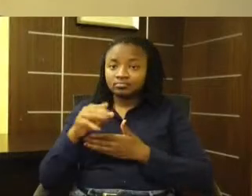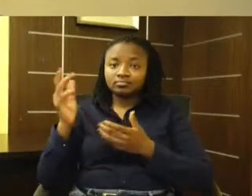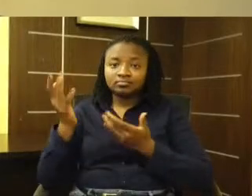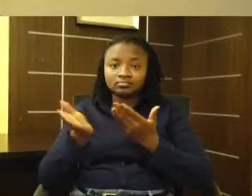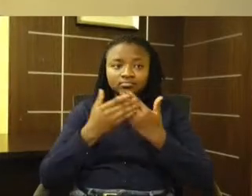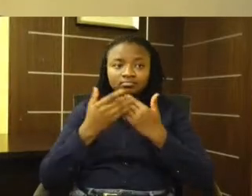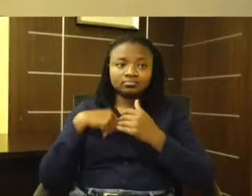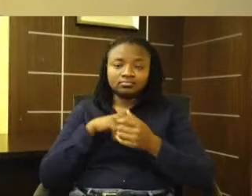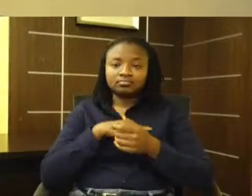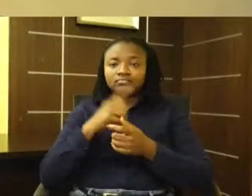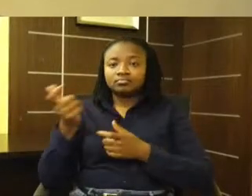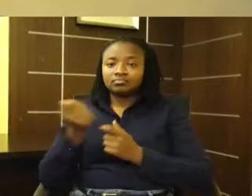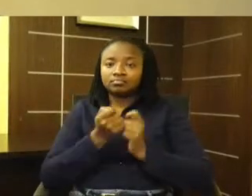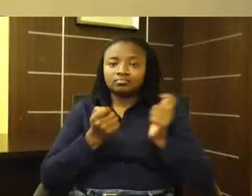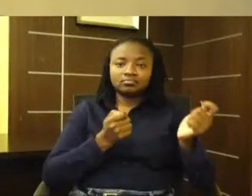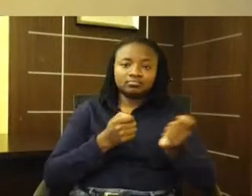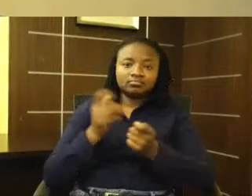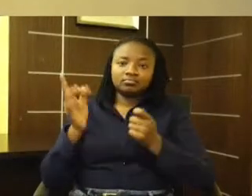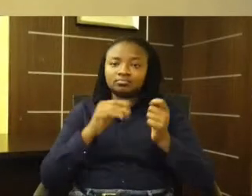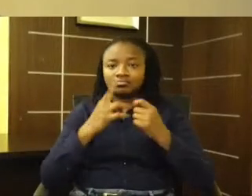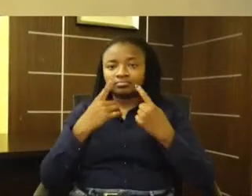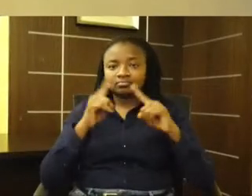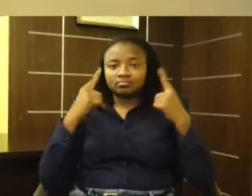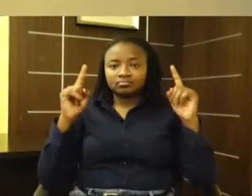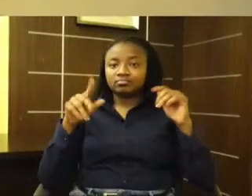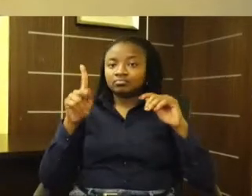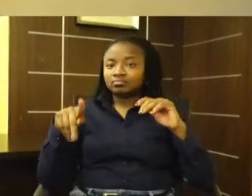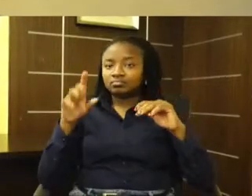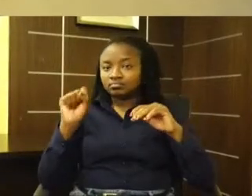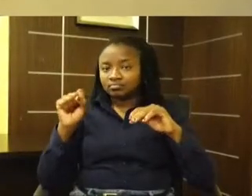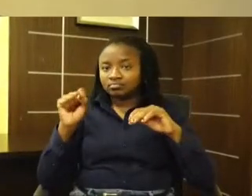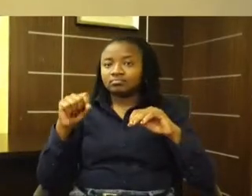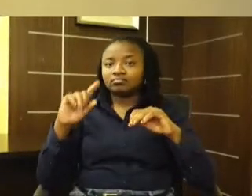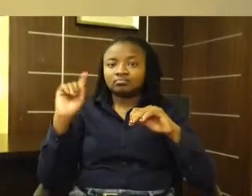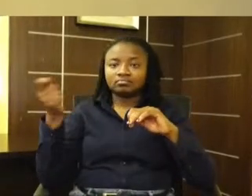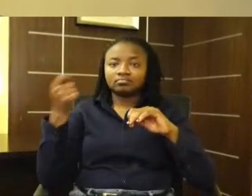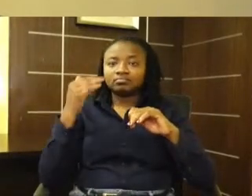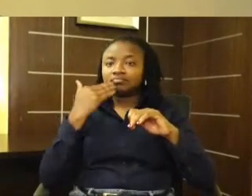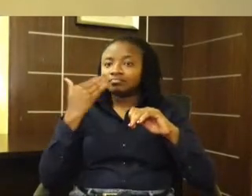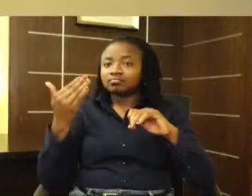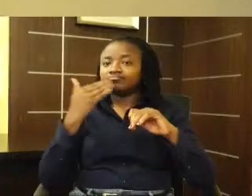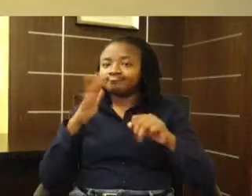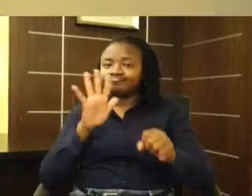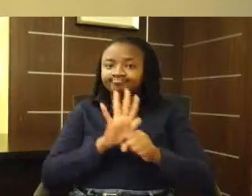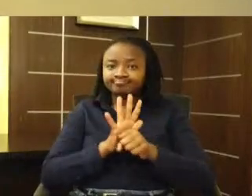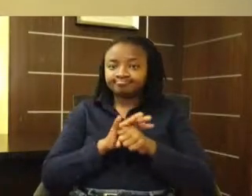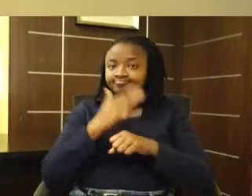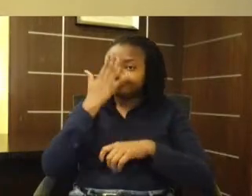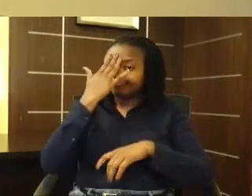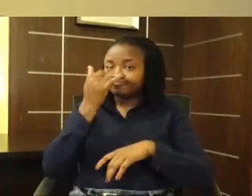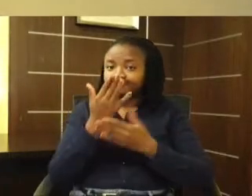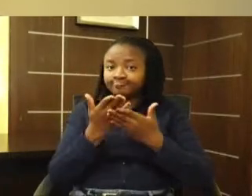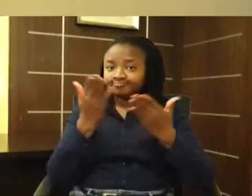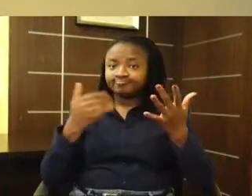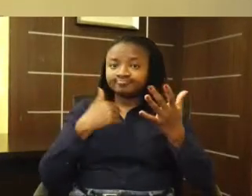fruits. PS Kenya, thank you very much. These are the partners that have really supported us.